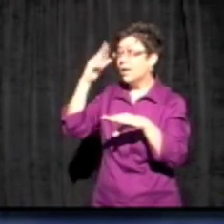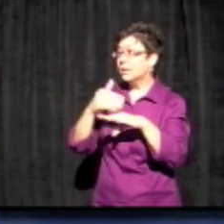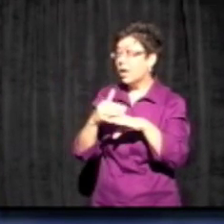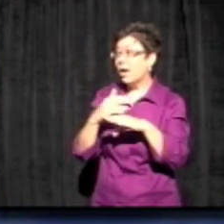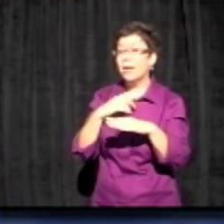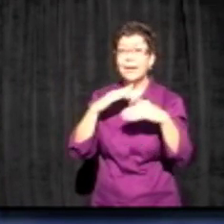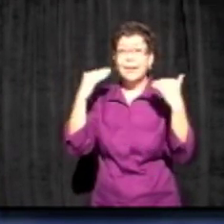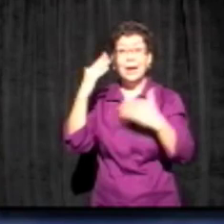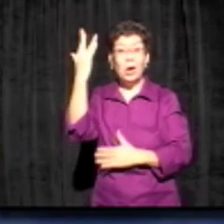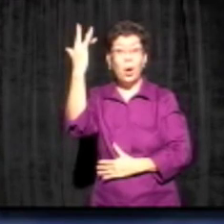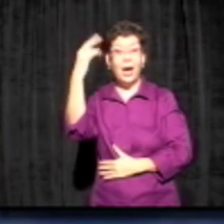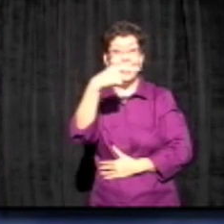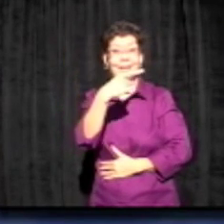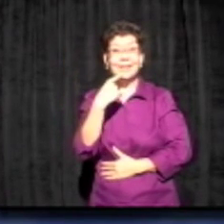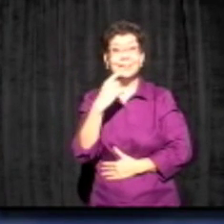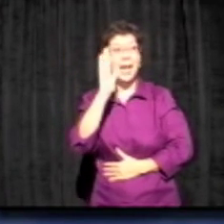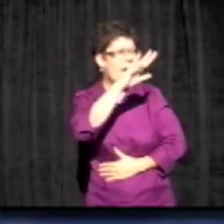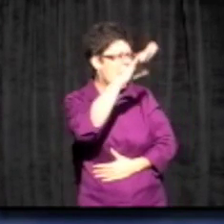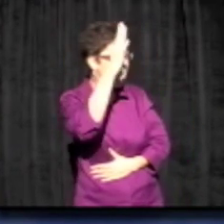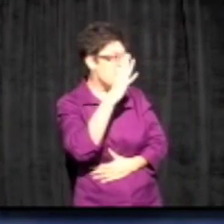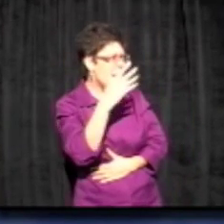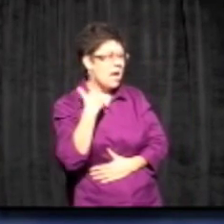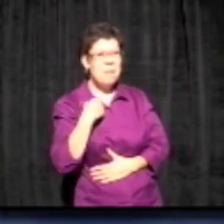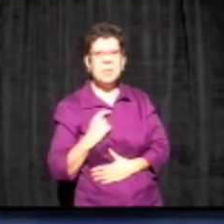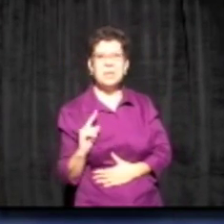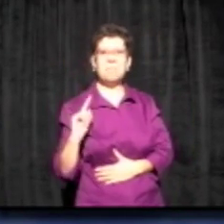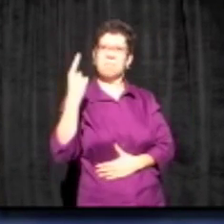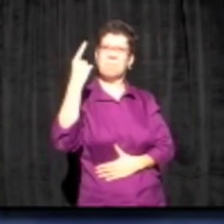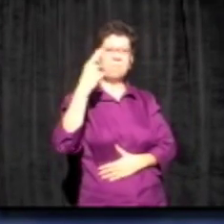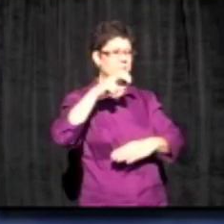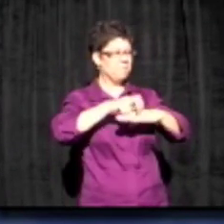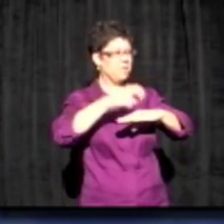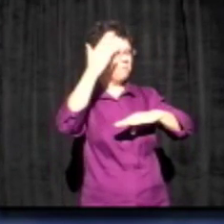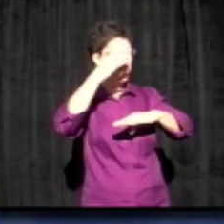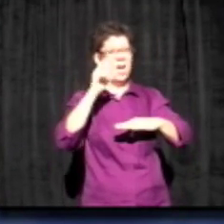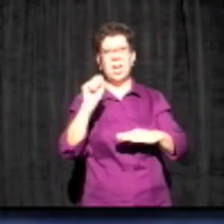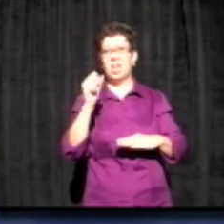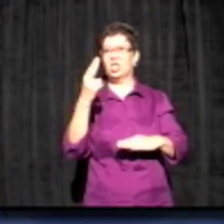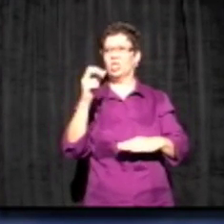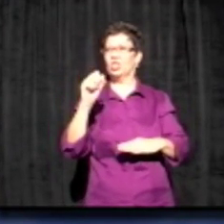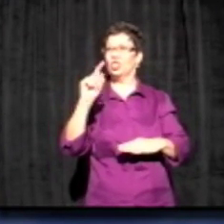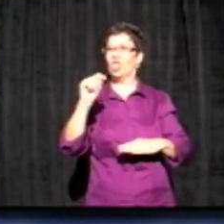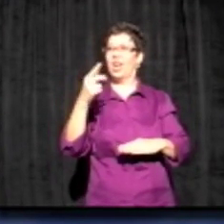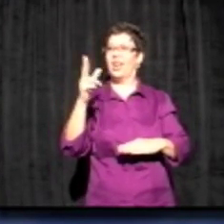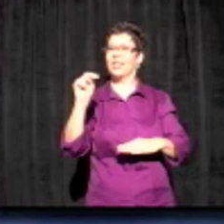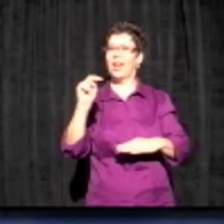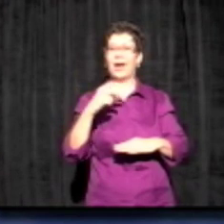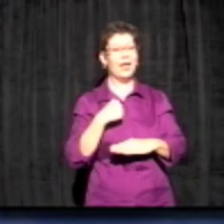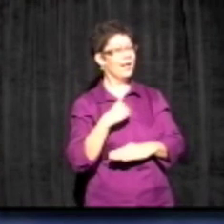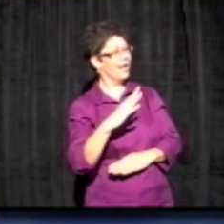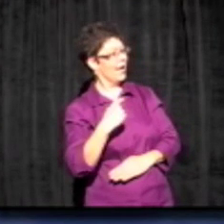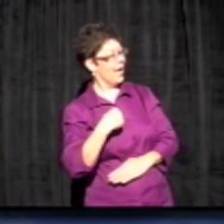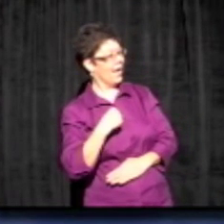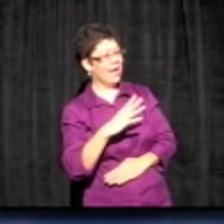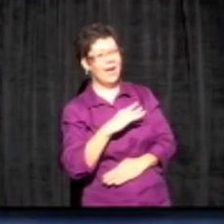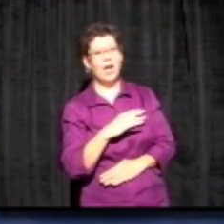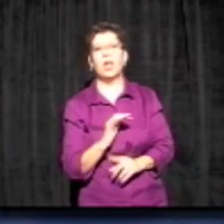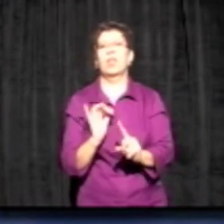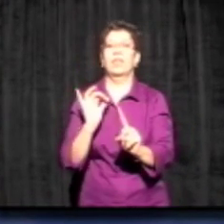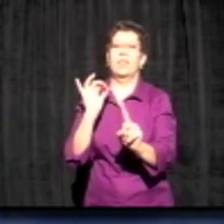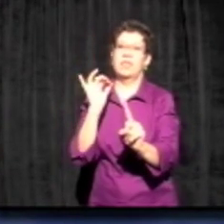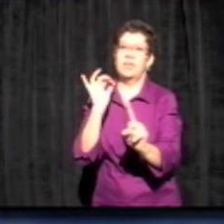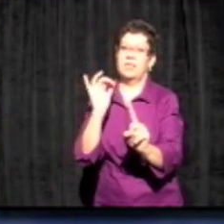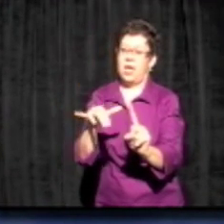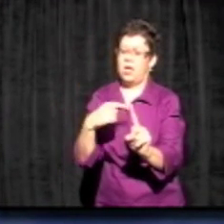her and saying, "Look, Mom, I'm riding shotgun." That's what this vehicle is all about. If we can provide